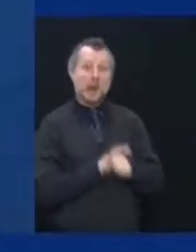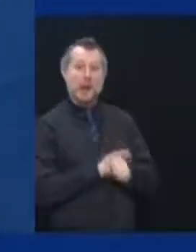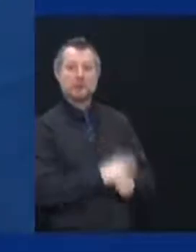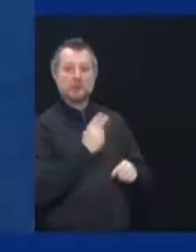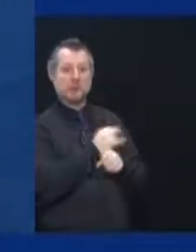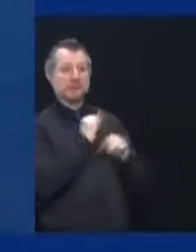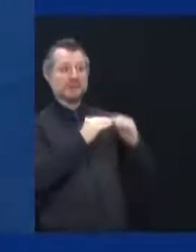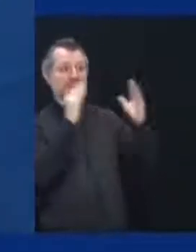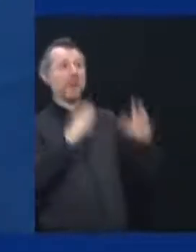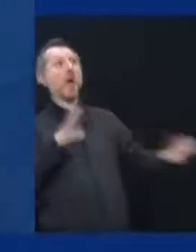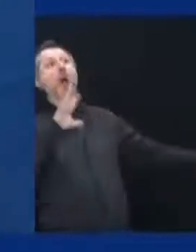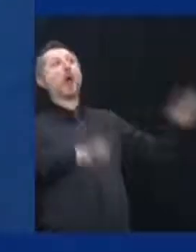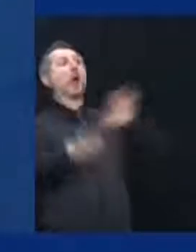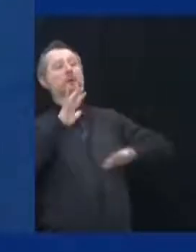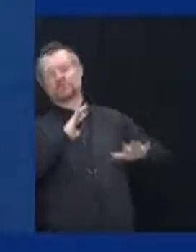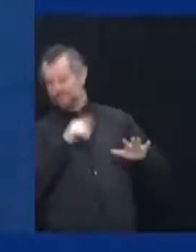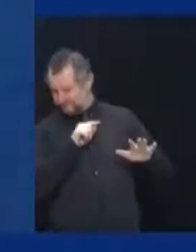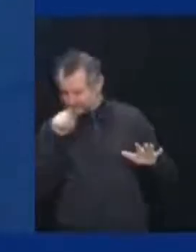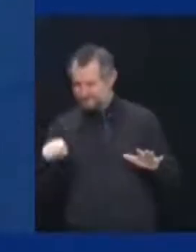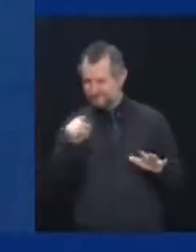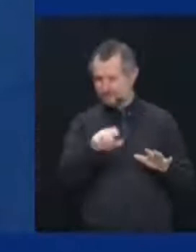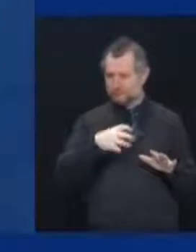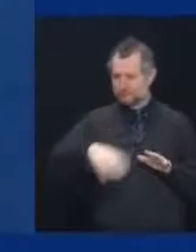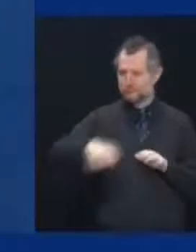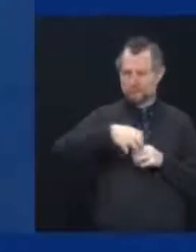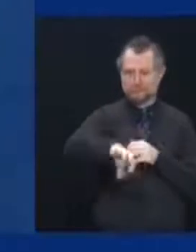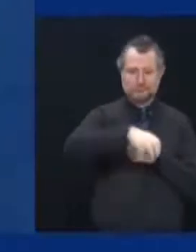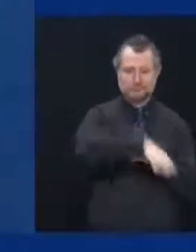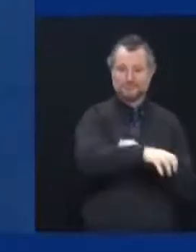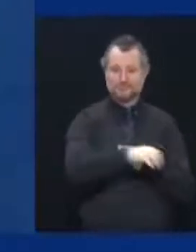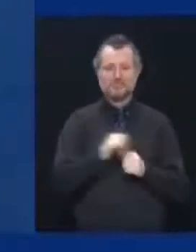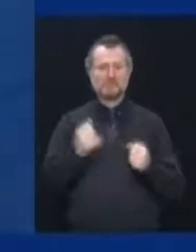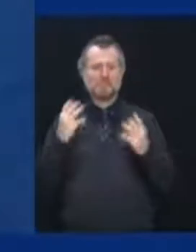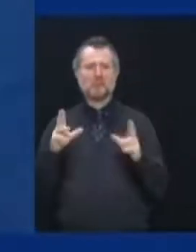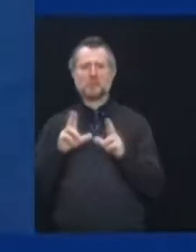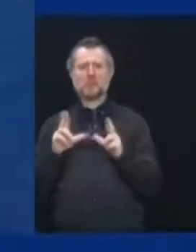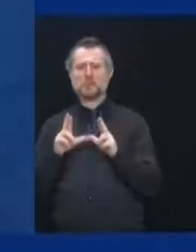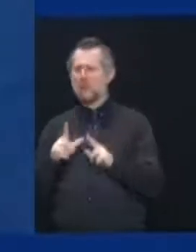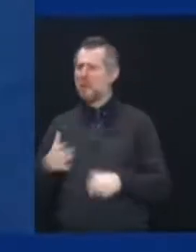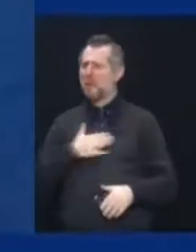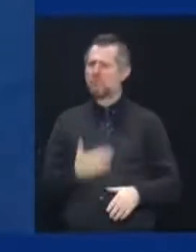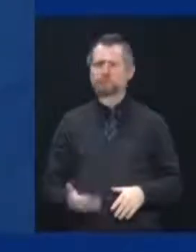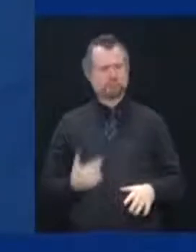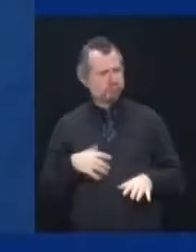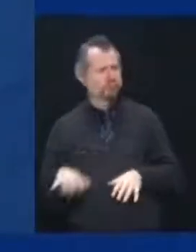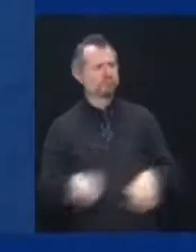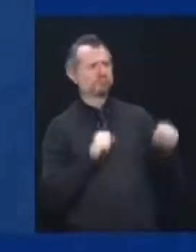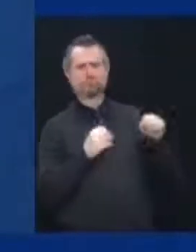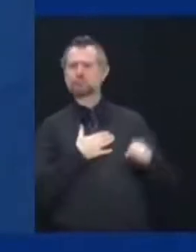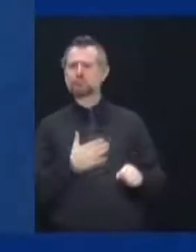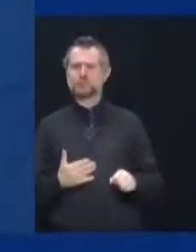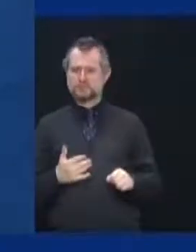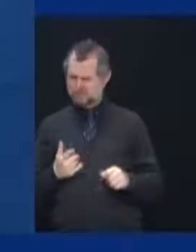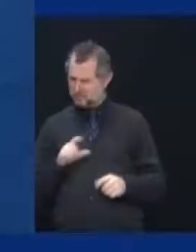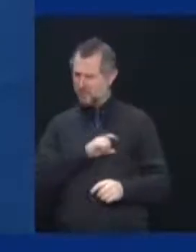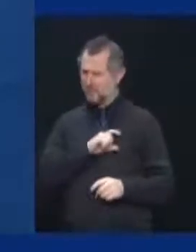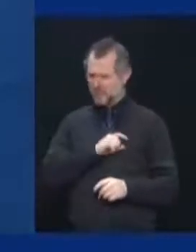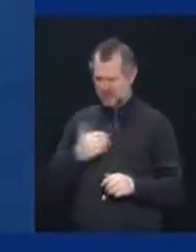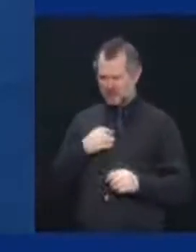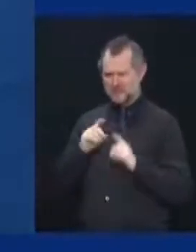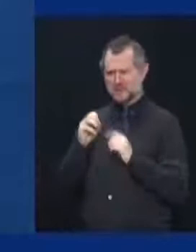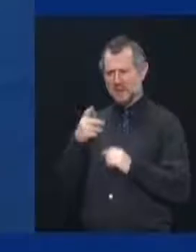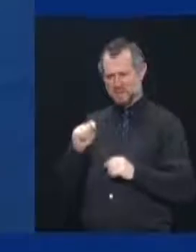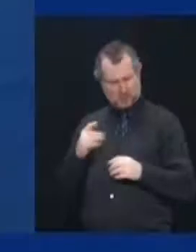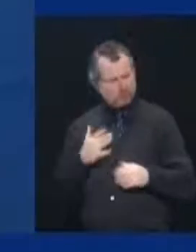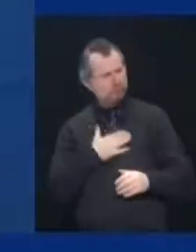system. And many unions have been very helpful with this. Many police departments have